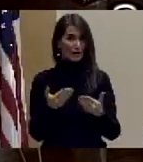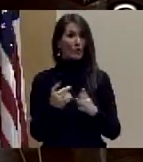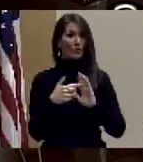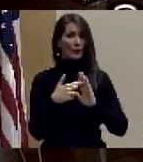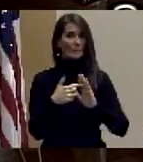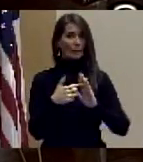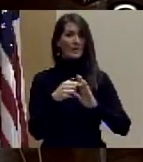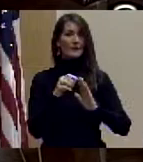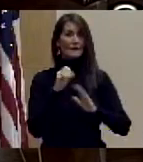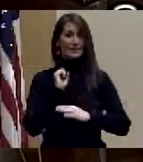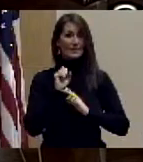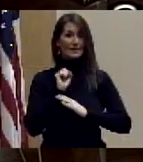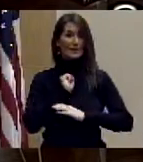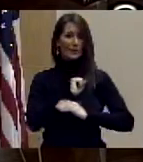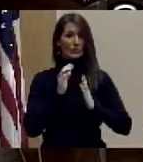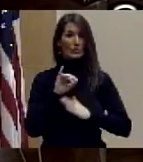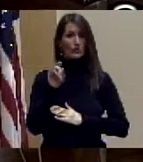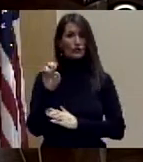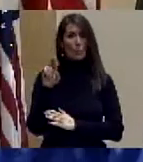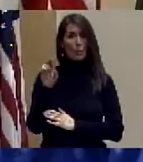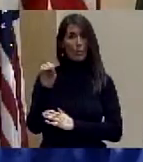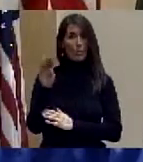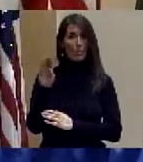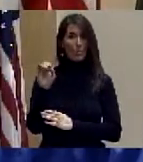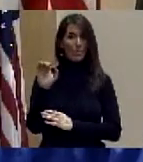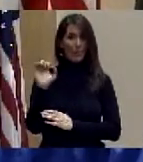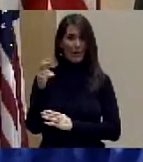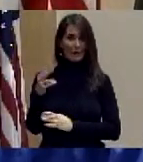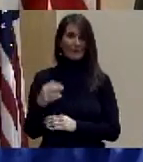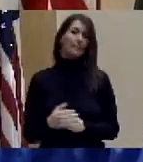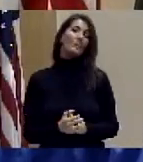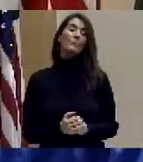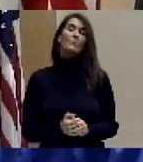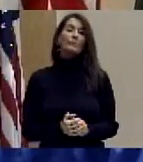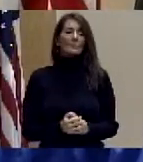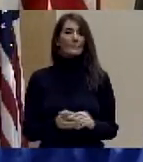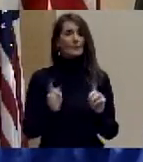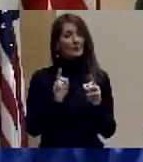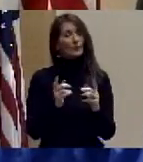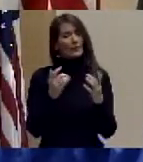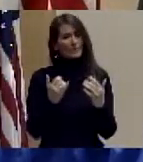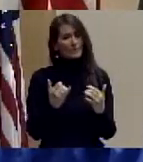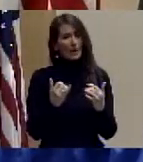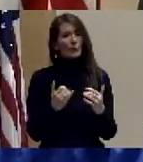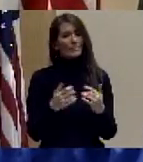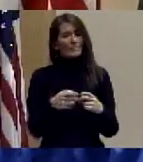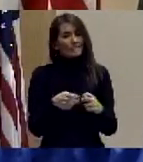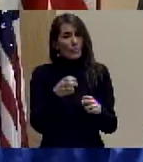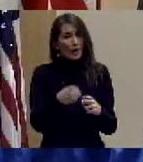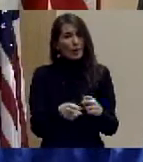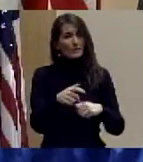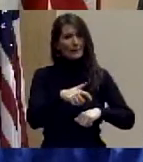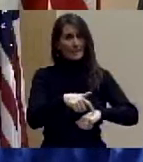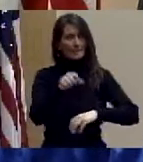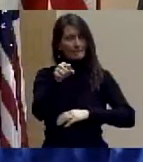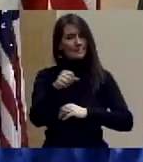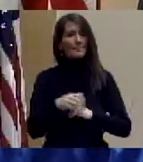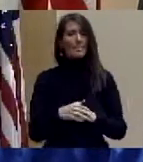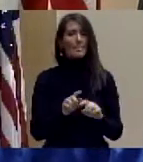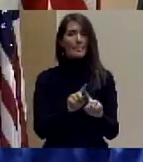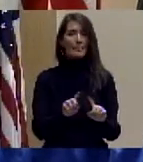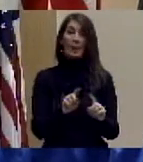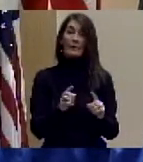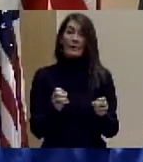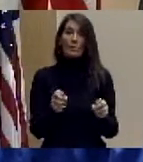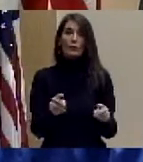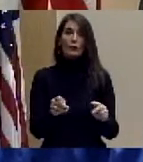of Senator Joe Robach. Again, in these difficult times, the opportunity to